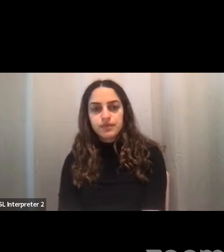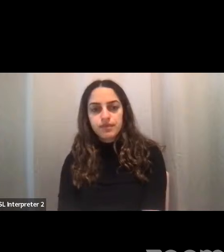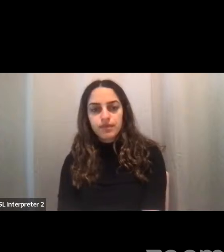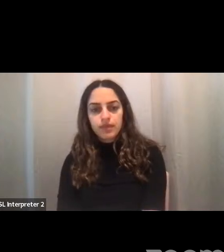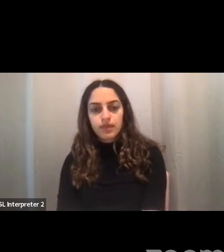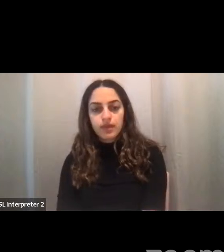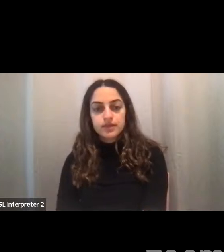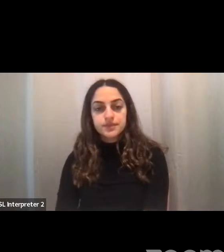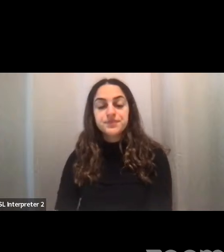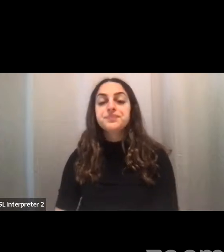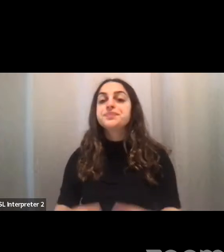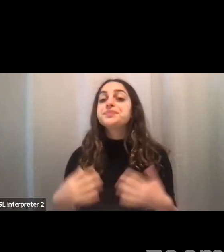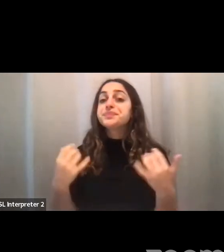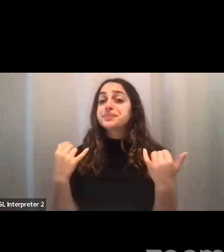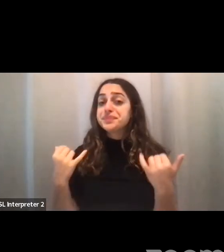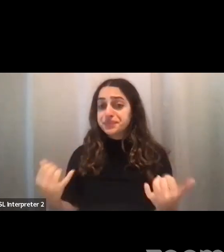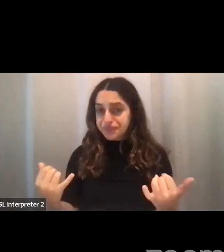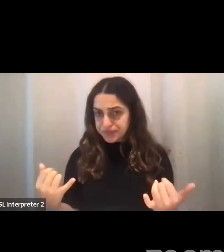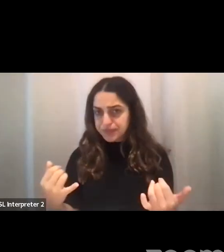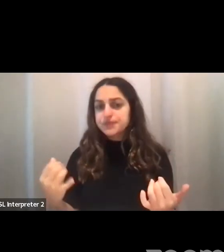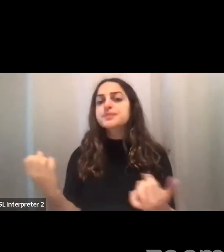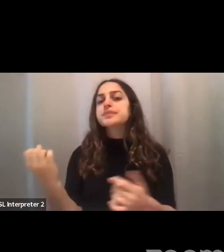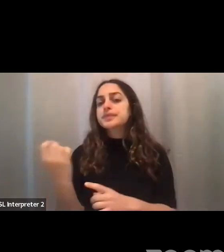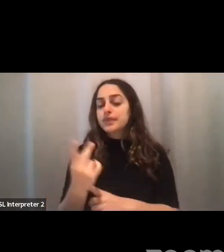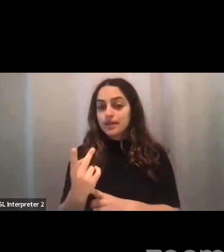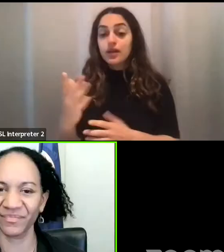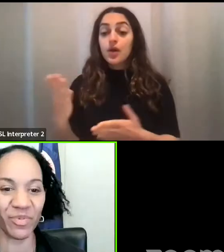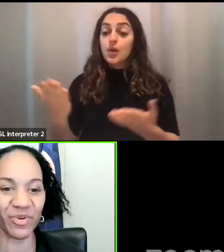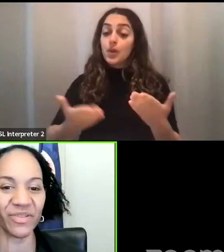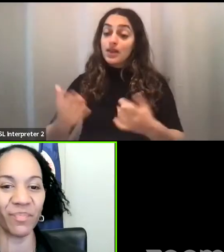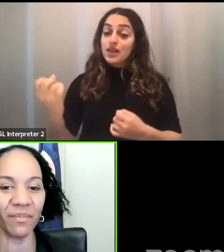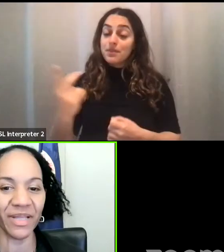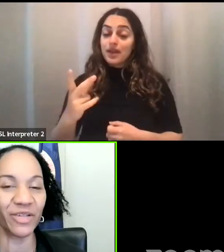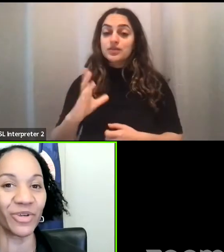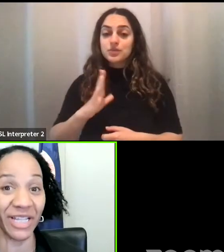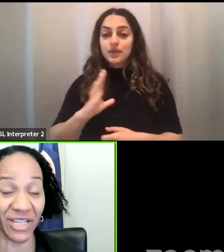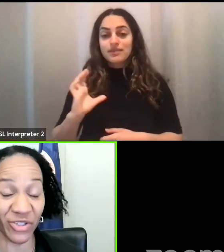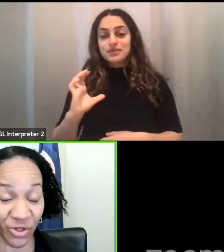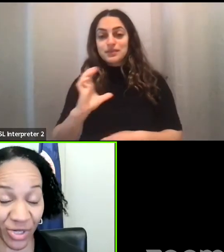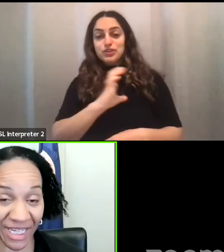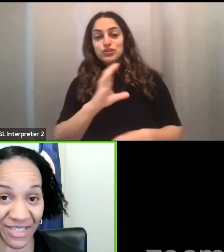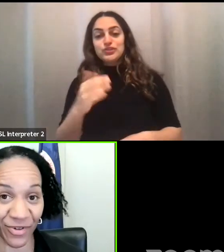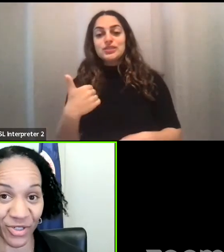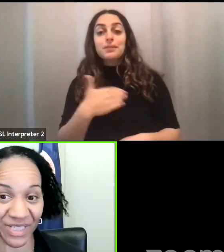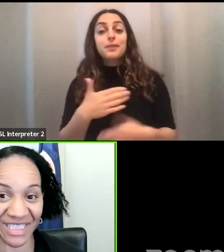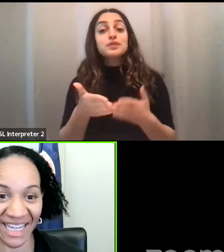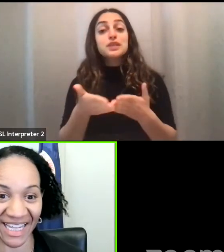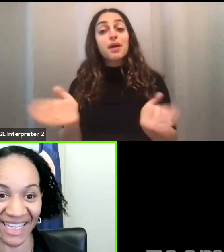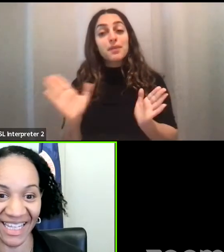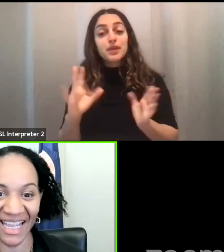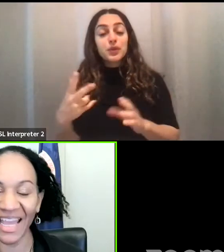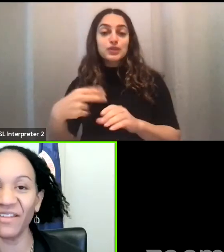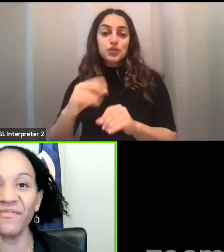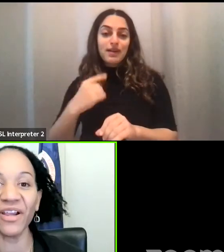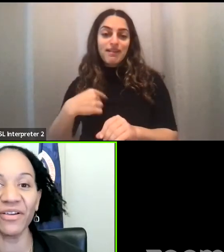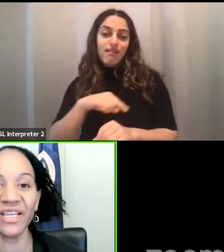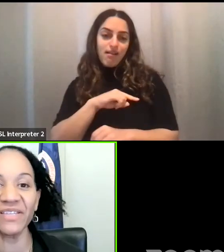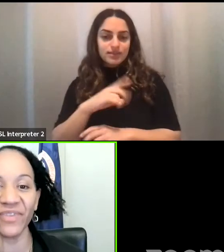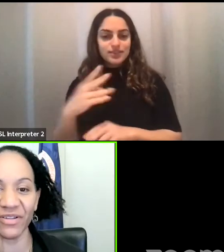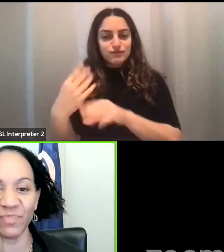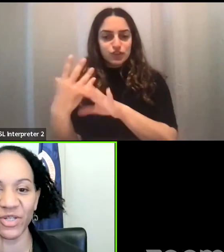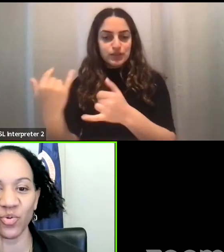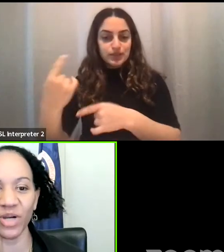the hearing will now resume welcome back to my fellow commissioners and members of the public who are joining us virtually today and a